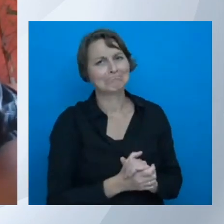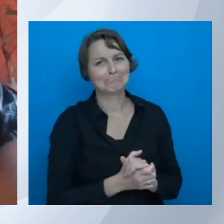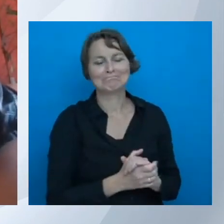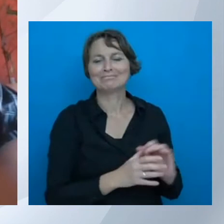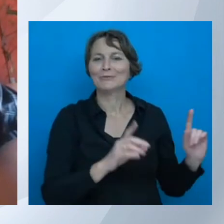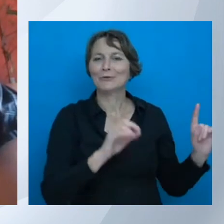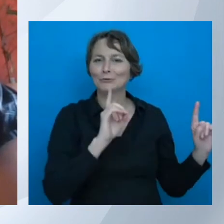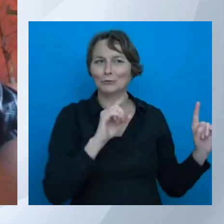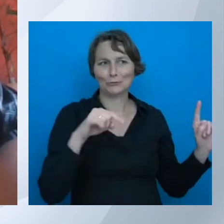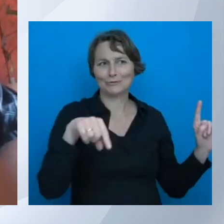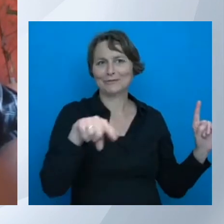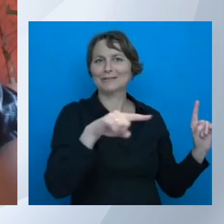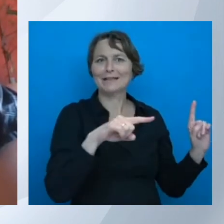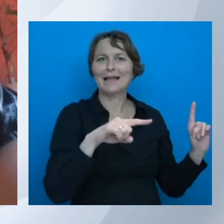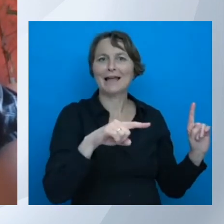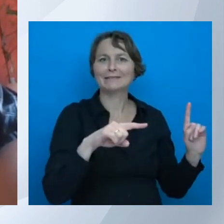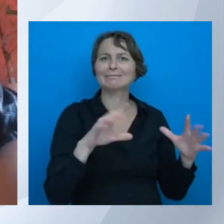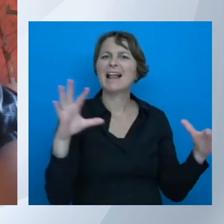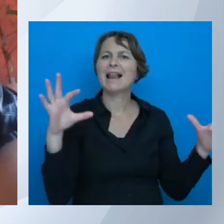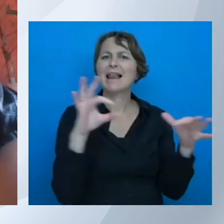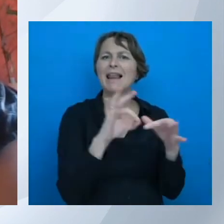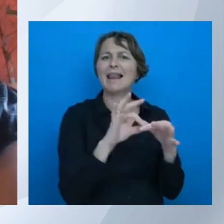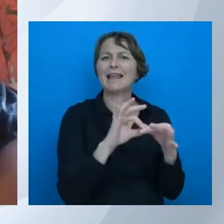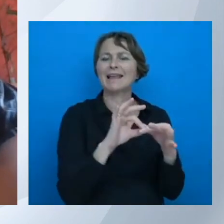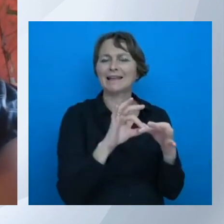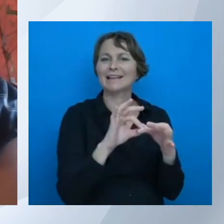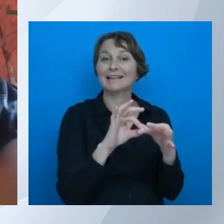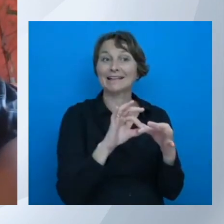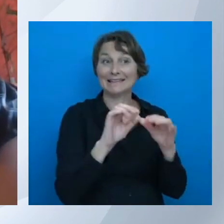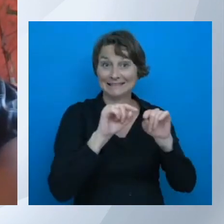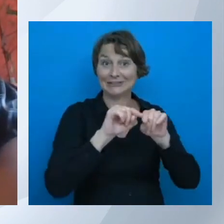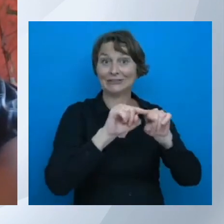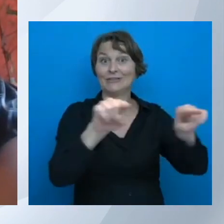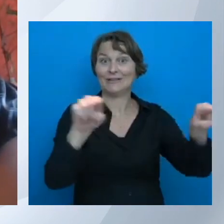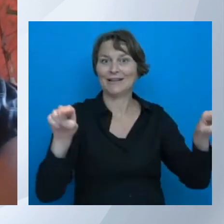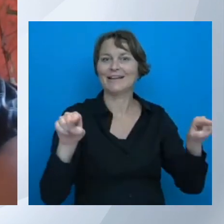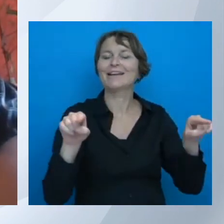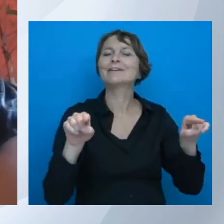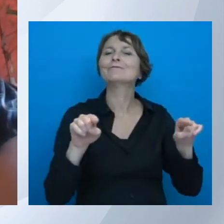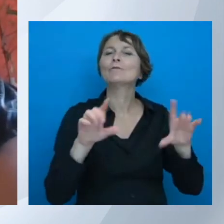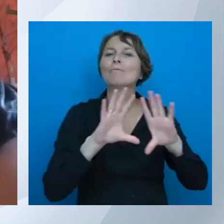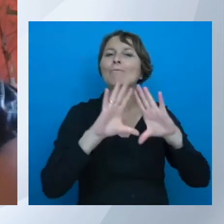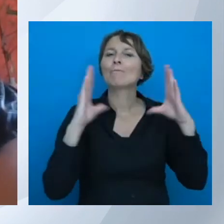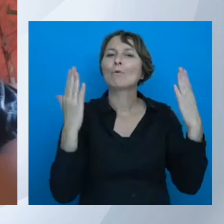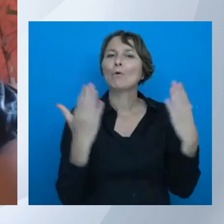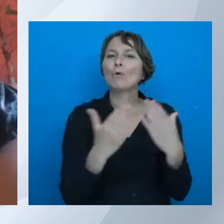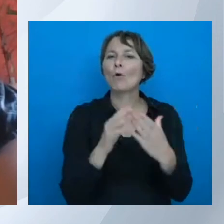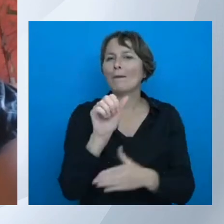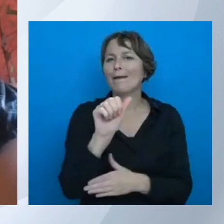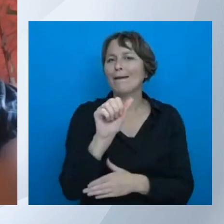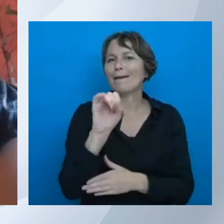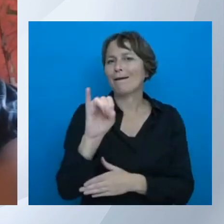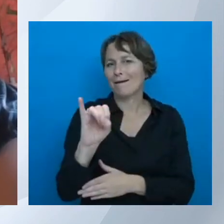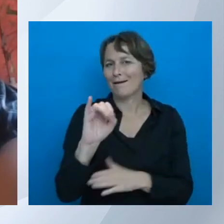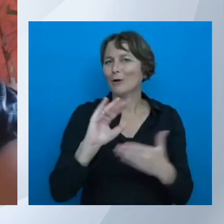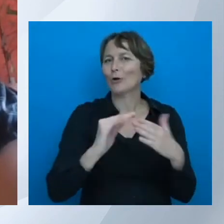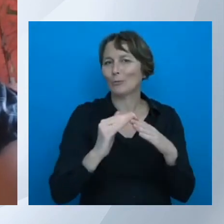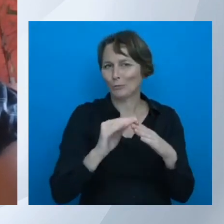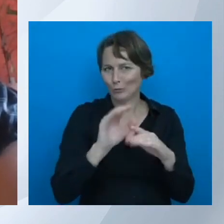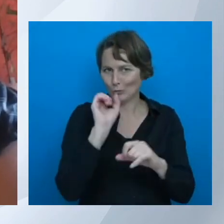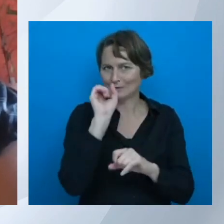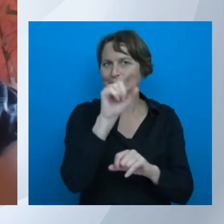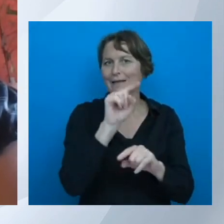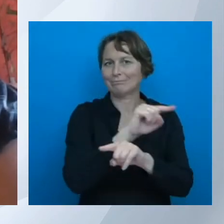we will share the link to the global AI community in the chat as well, and of course